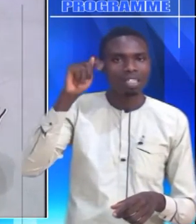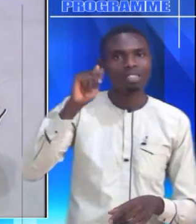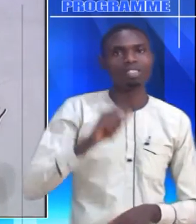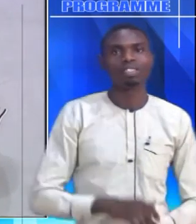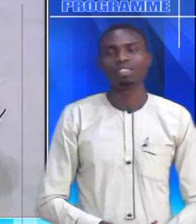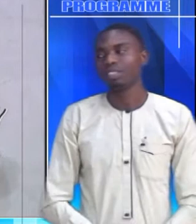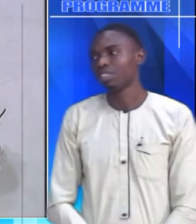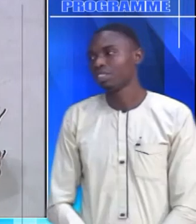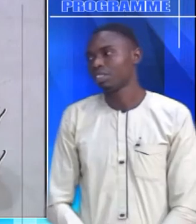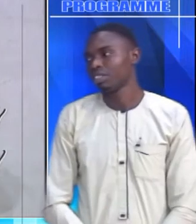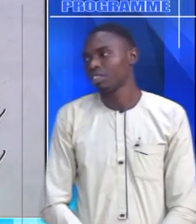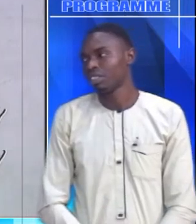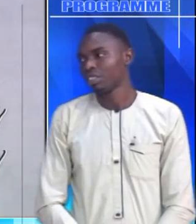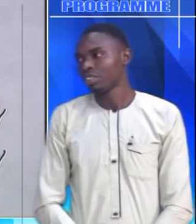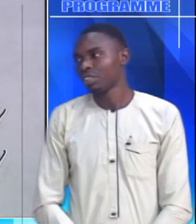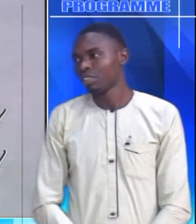Mark.